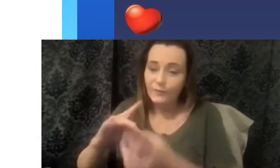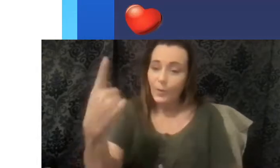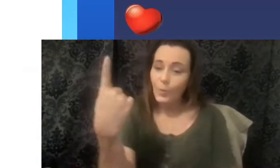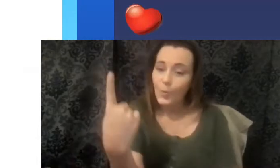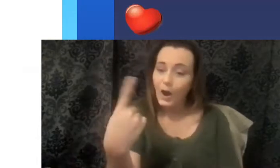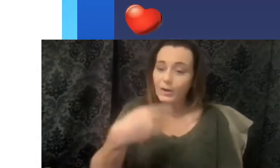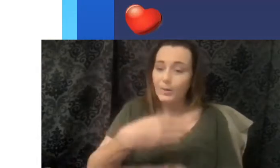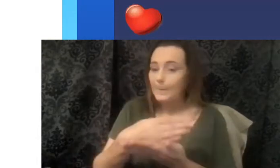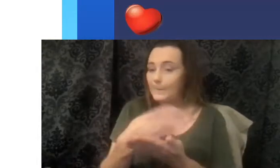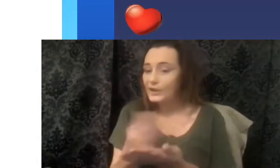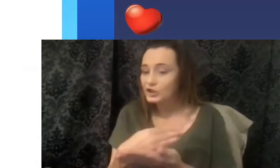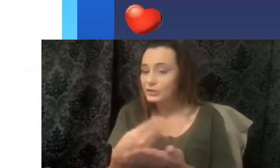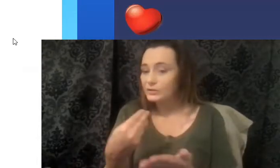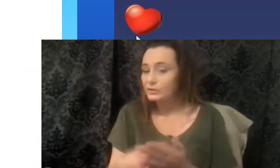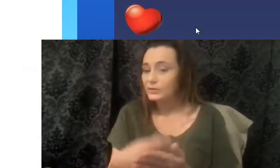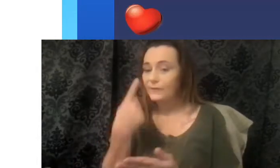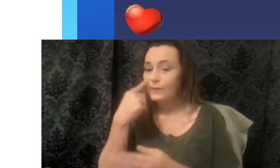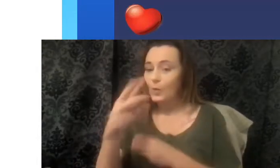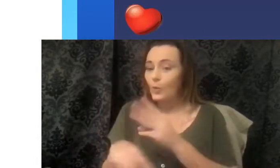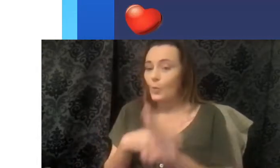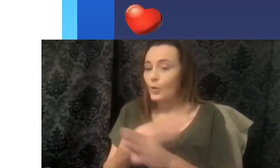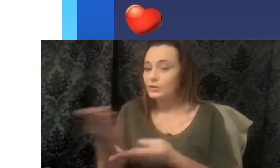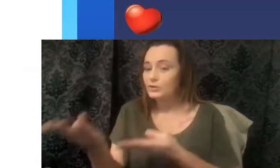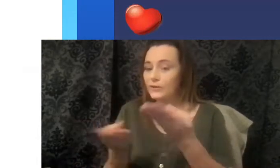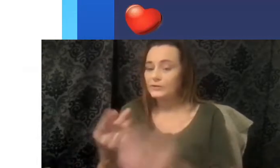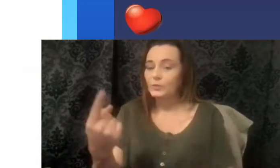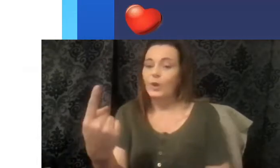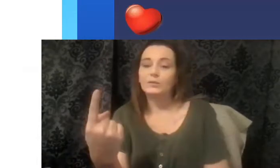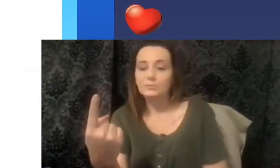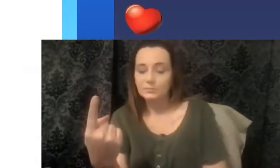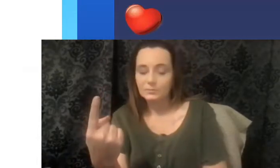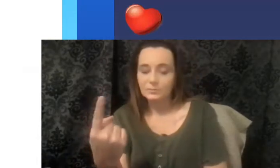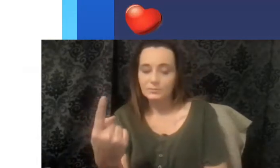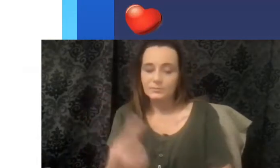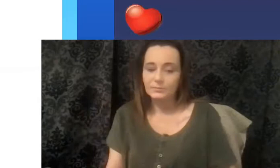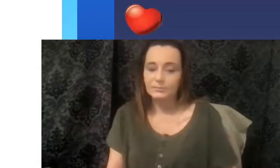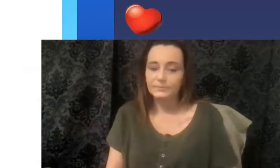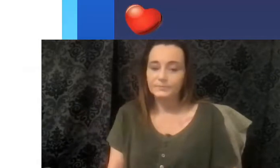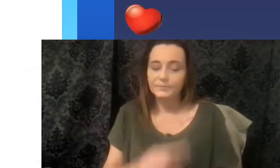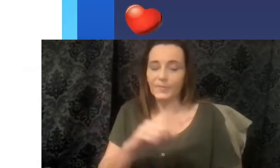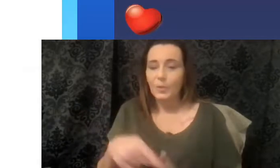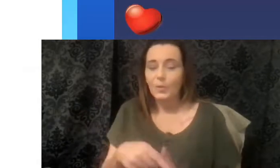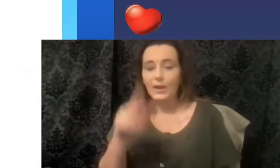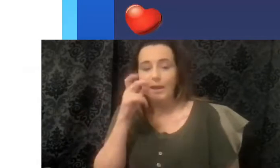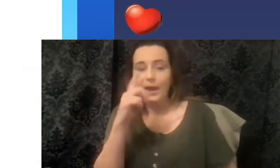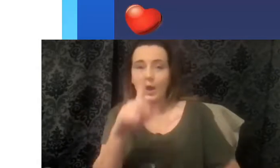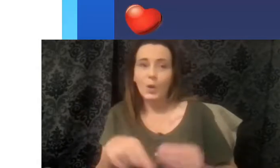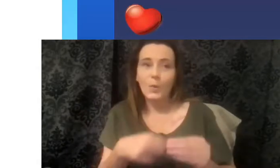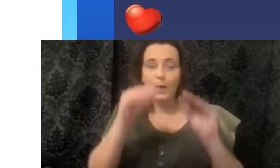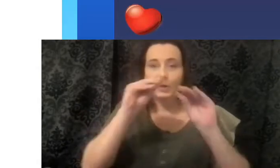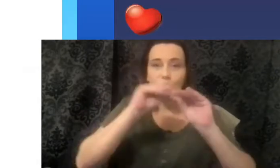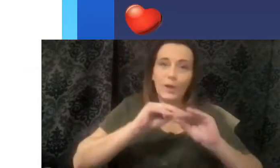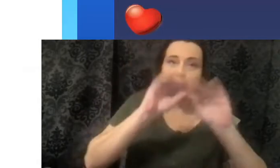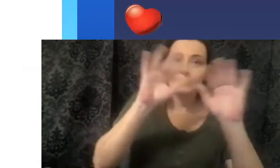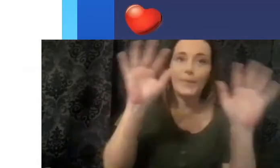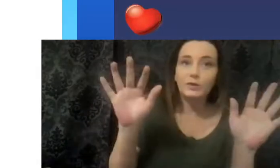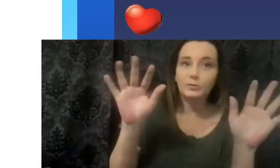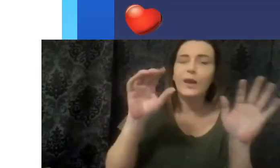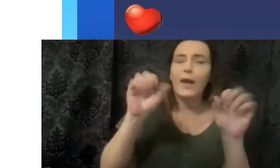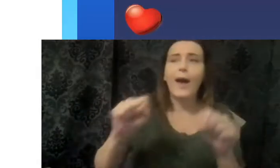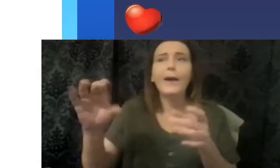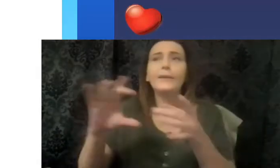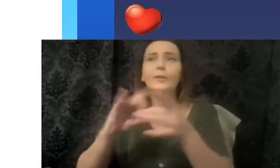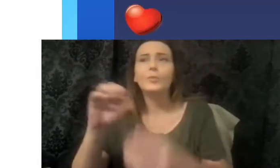budget for World Service. And so when I hear things about transparency, I can relate to